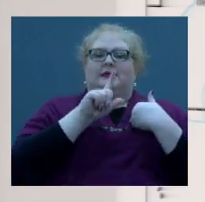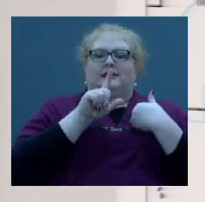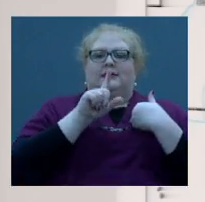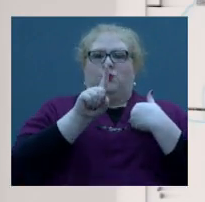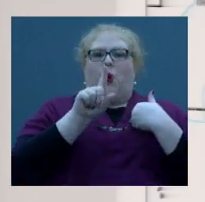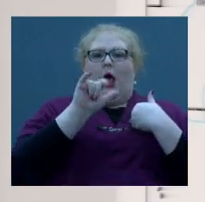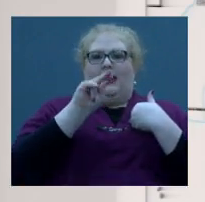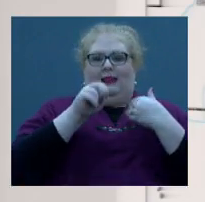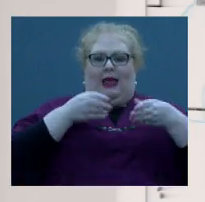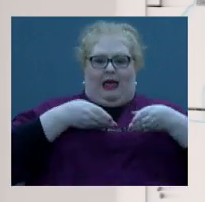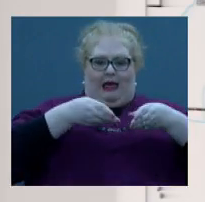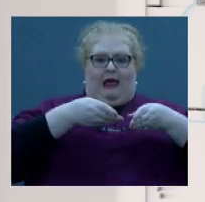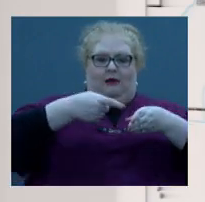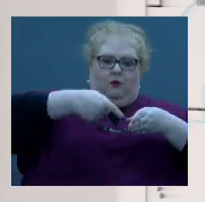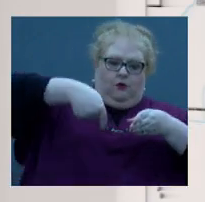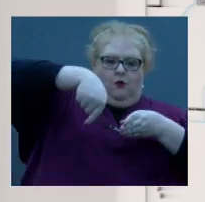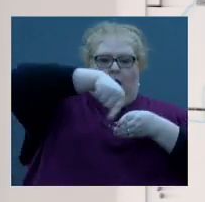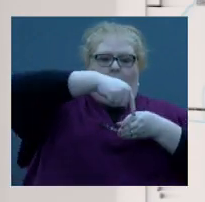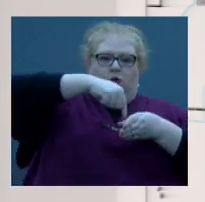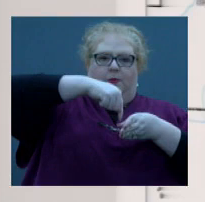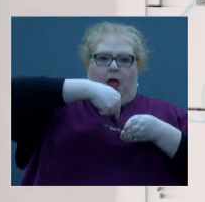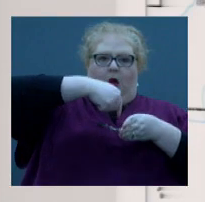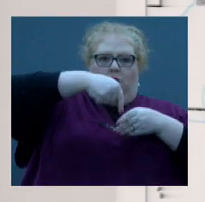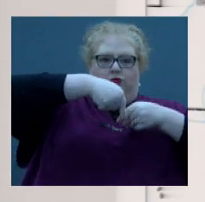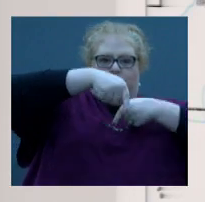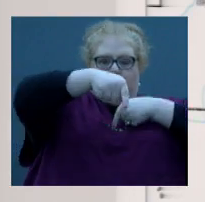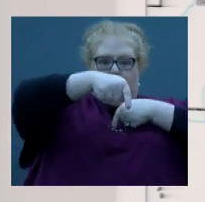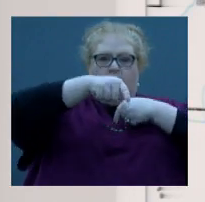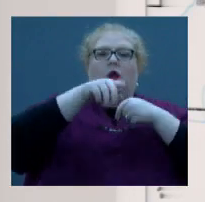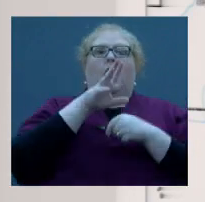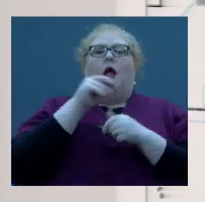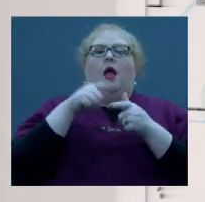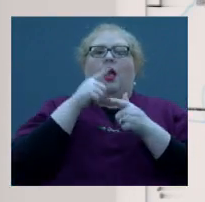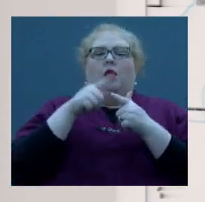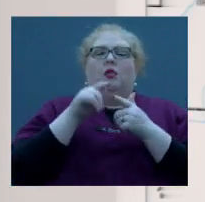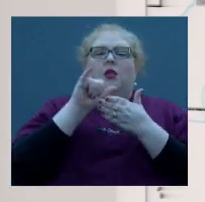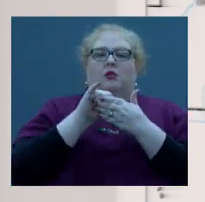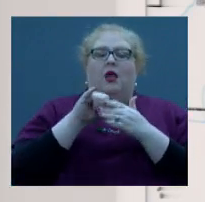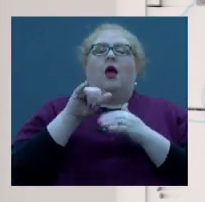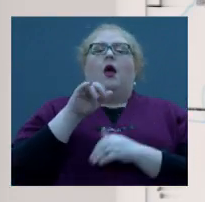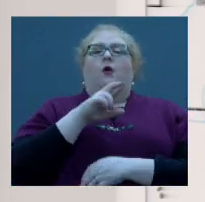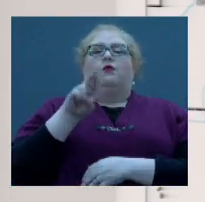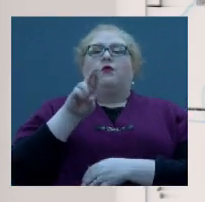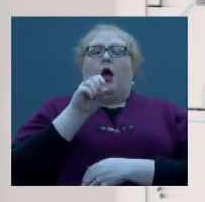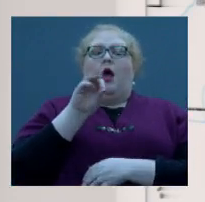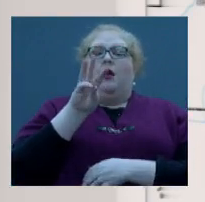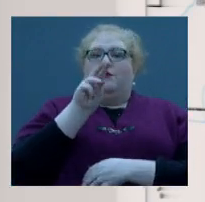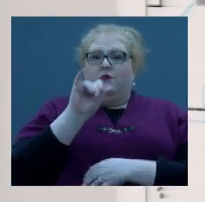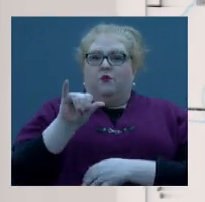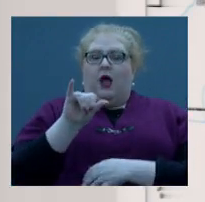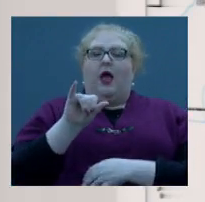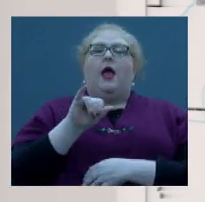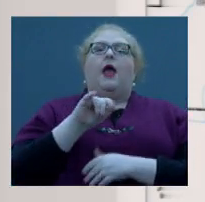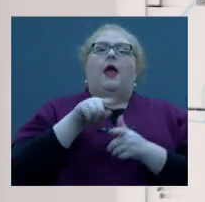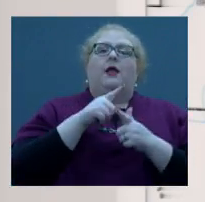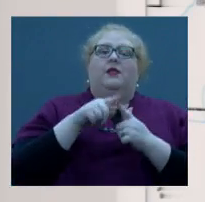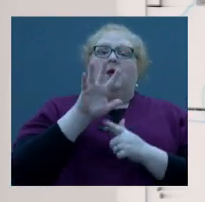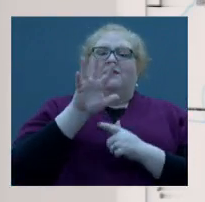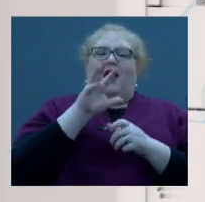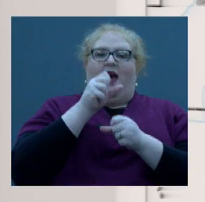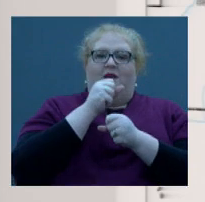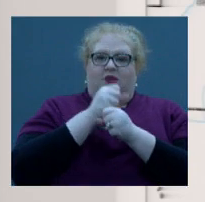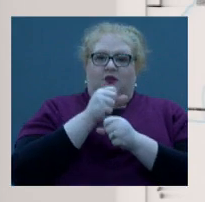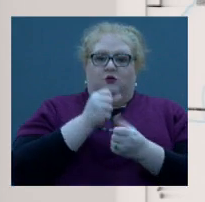and restoration of landscape within the right-of-way provided or when warranted and within 5 years of approval of the PRD.